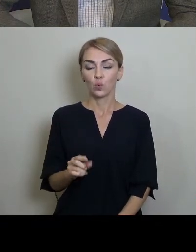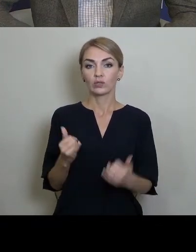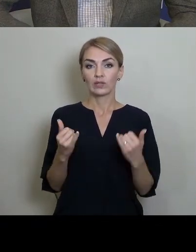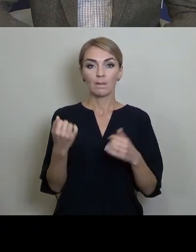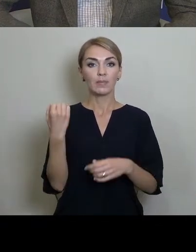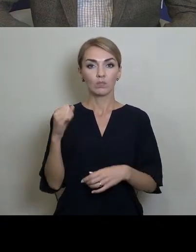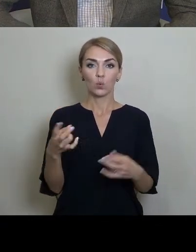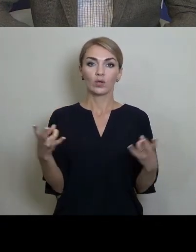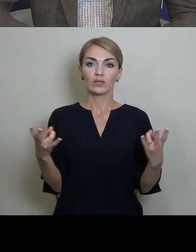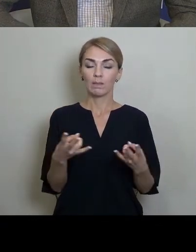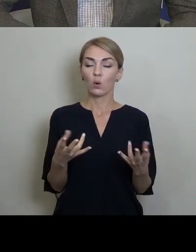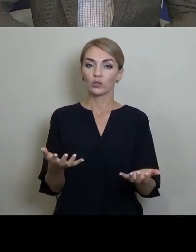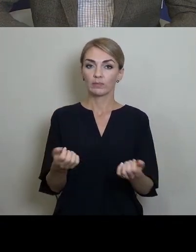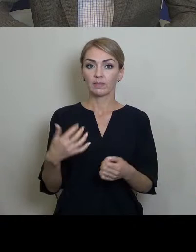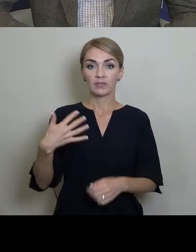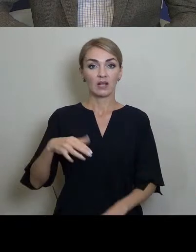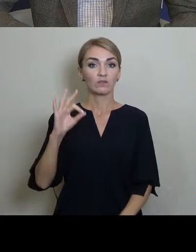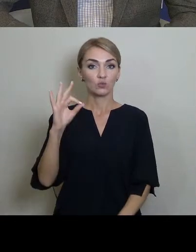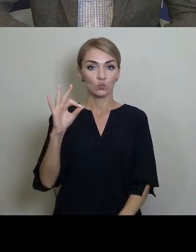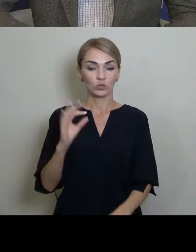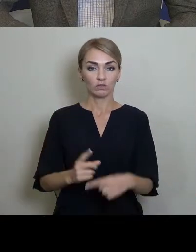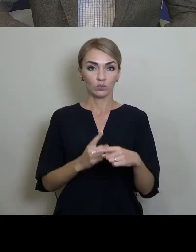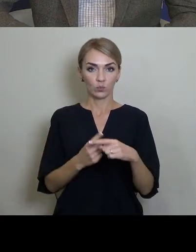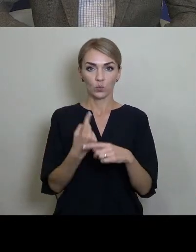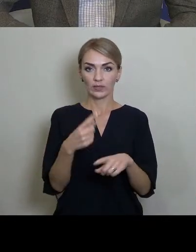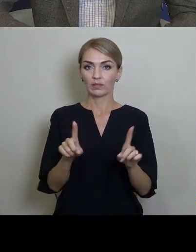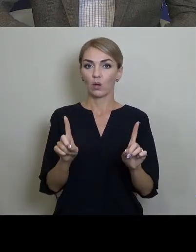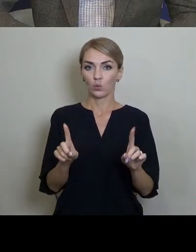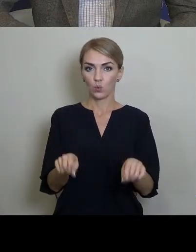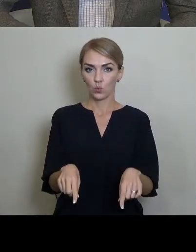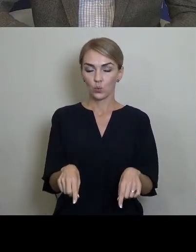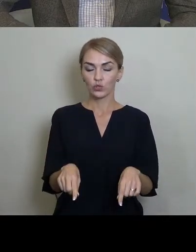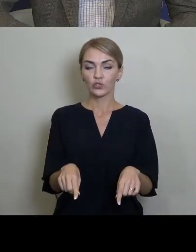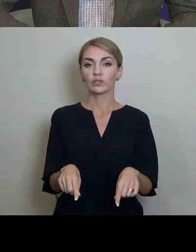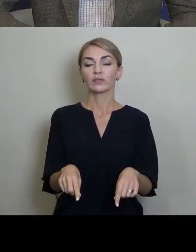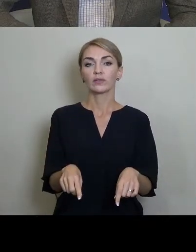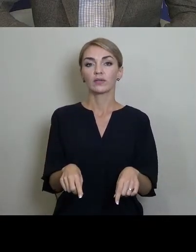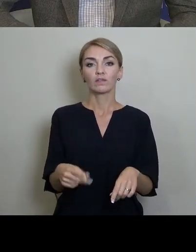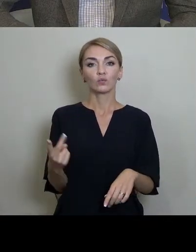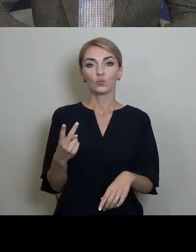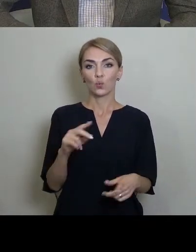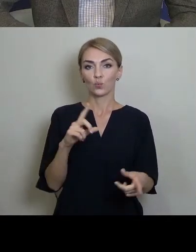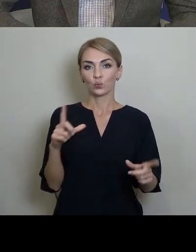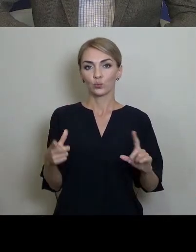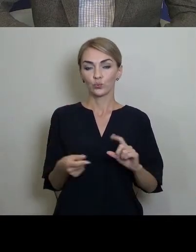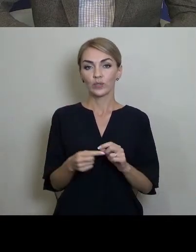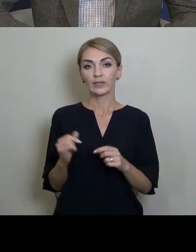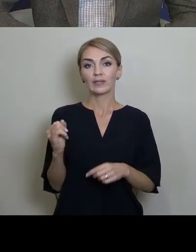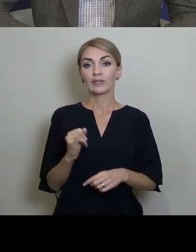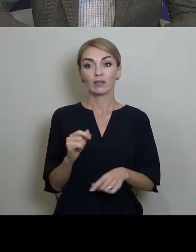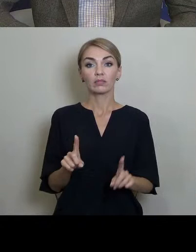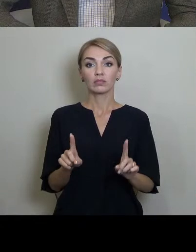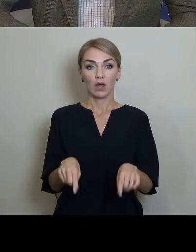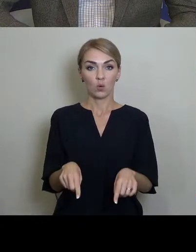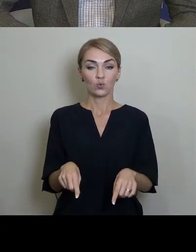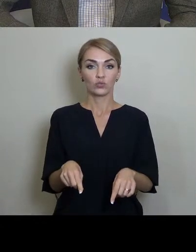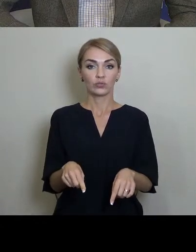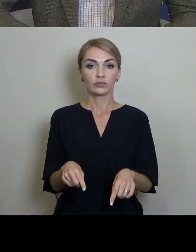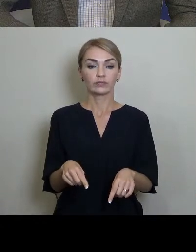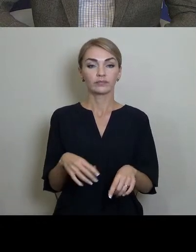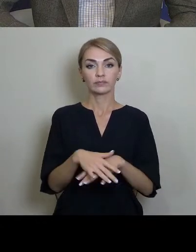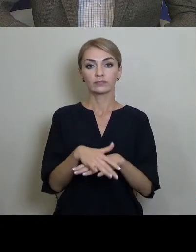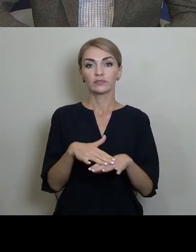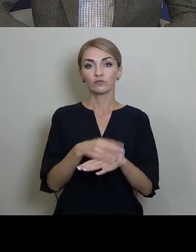the following. For winning, one can get 50% plus one vote in the second round, and